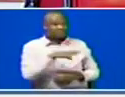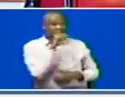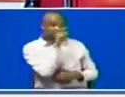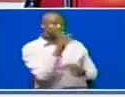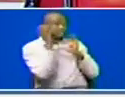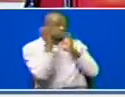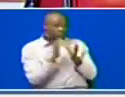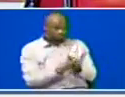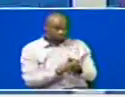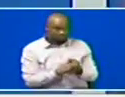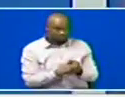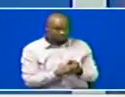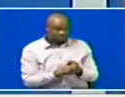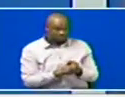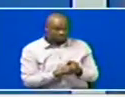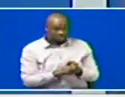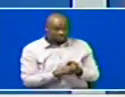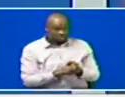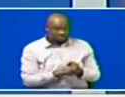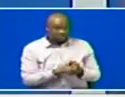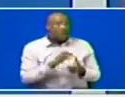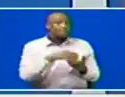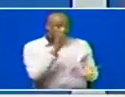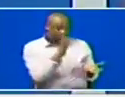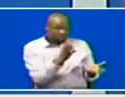mm-hmm. as do most